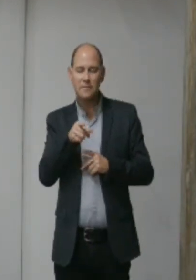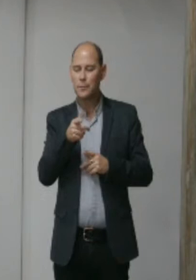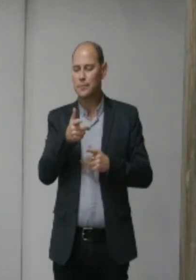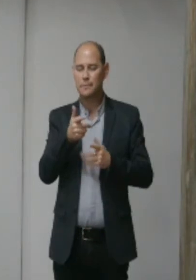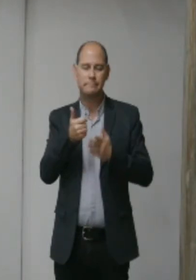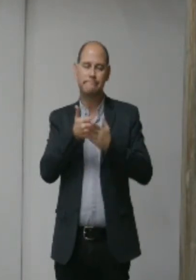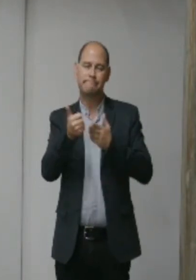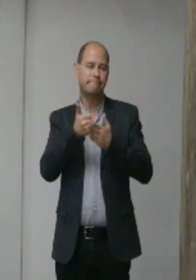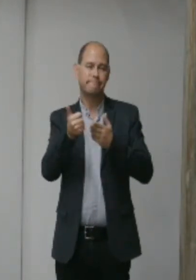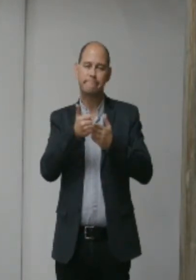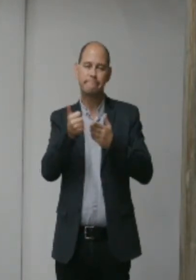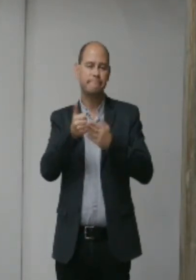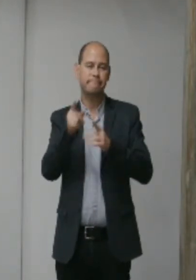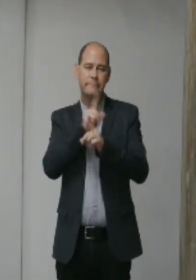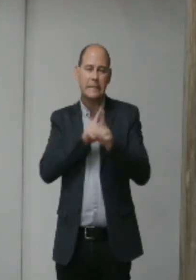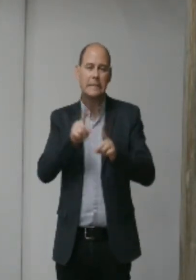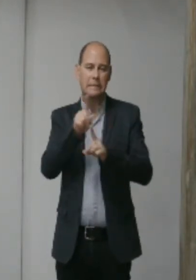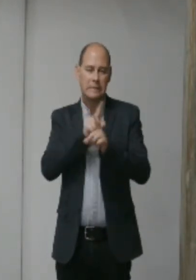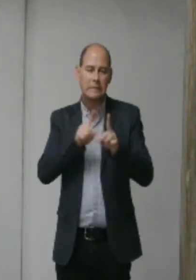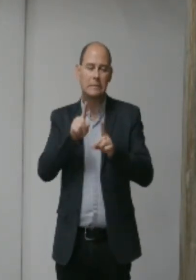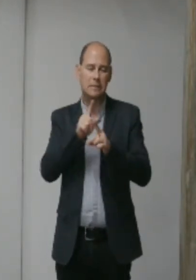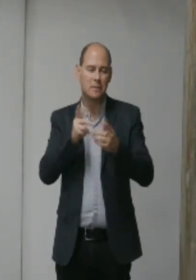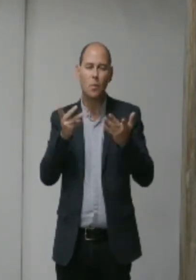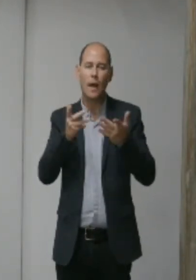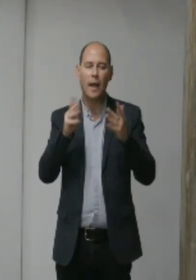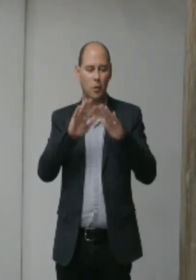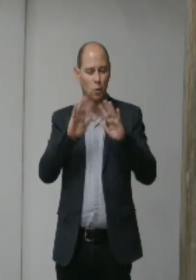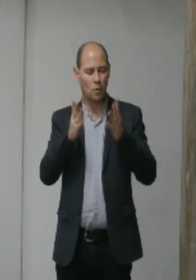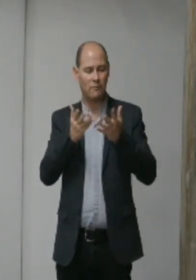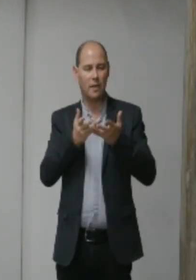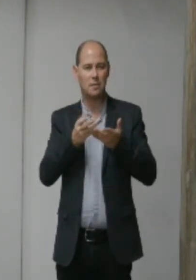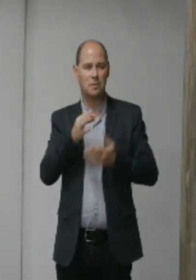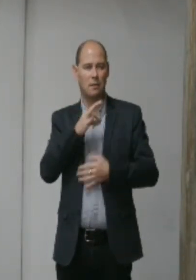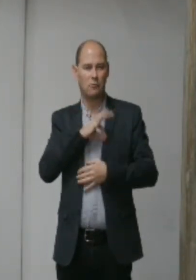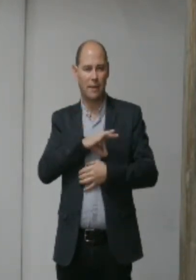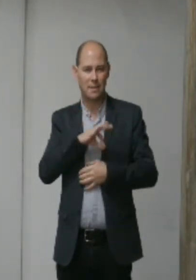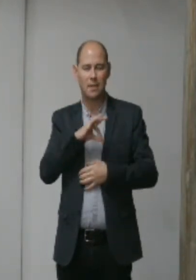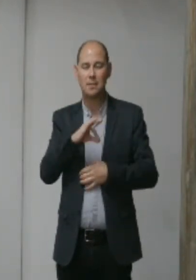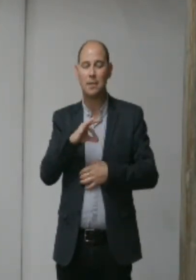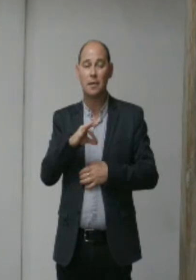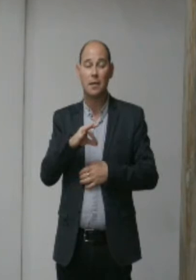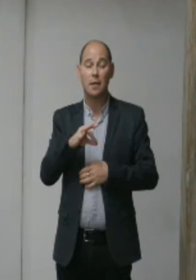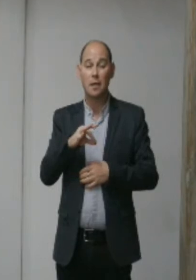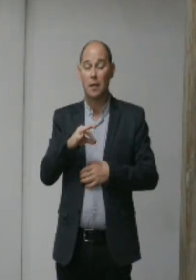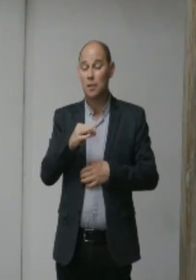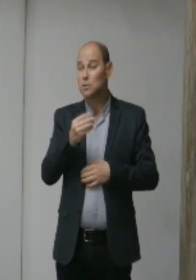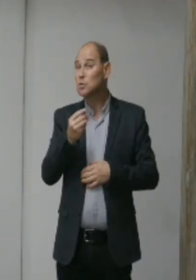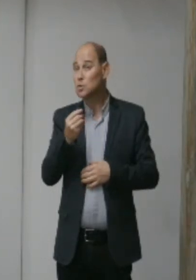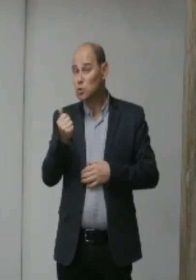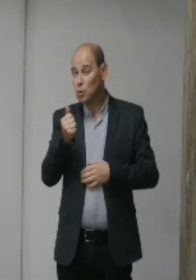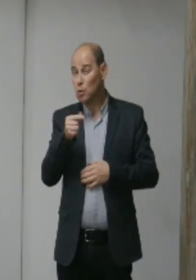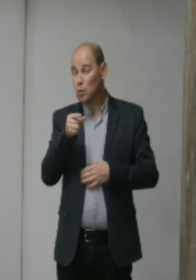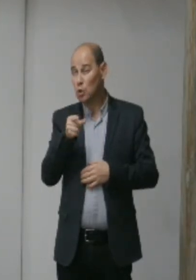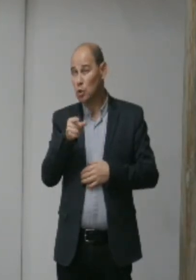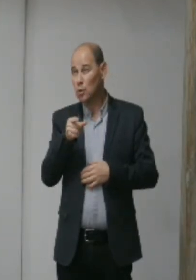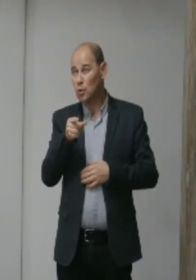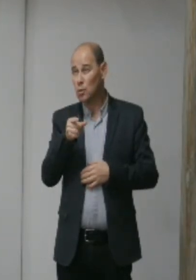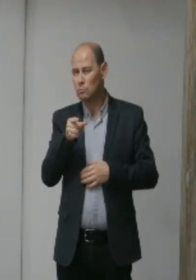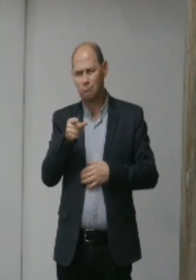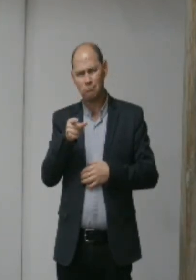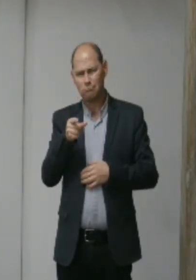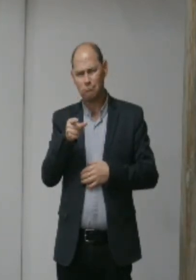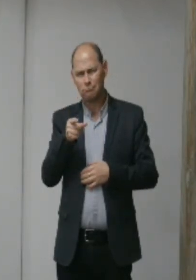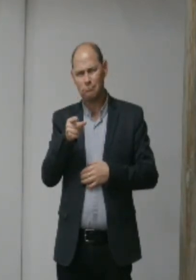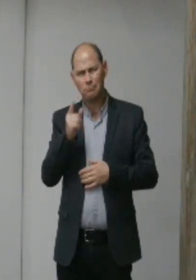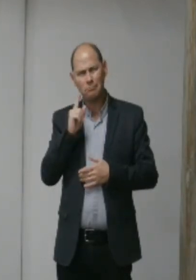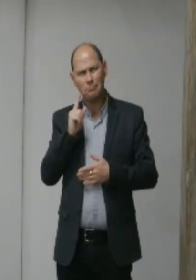Universal Credit, right? Like it's actually, it doesn't take that long before you kind of believe